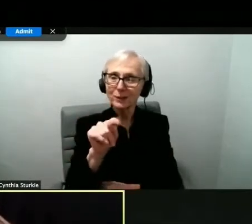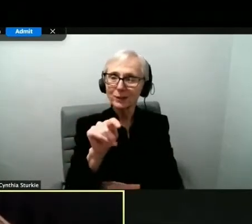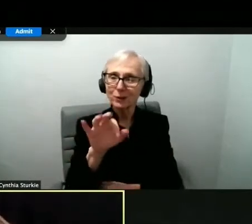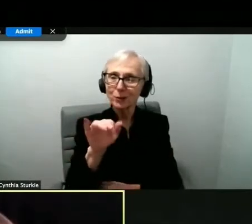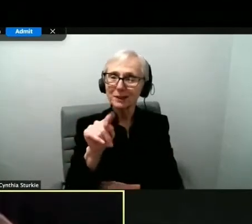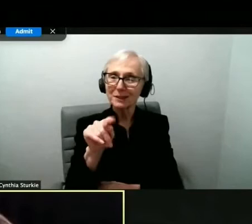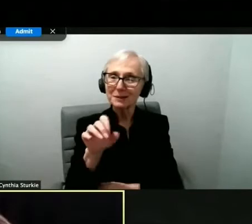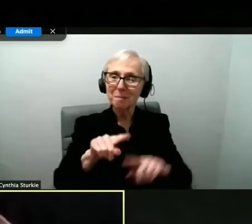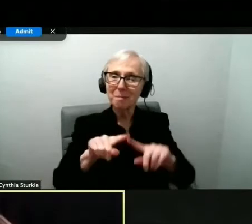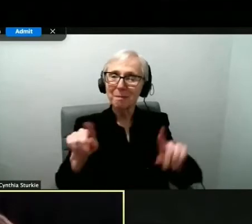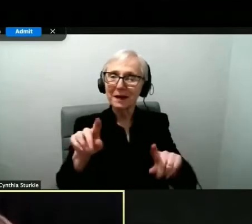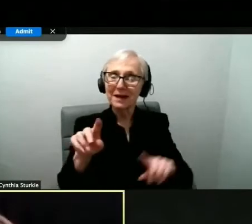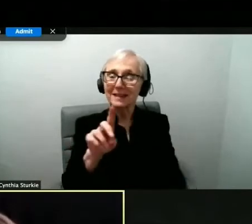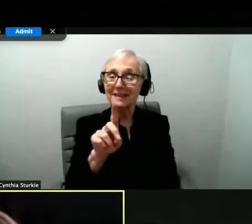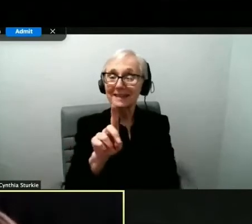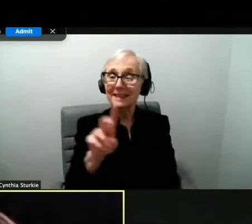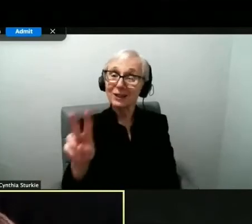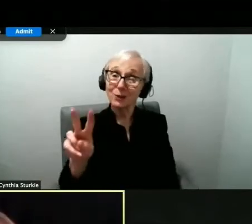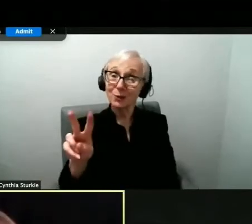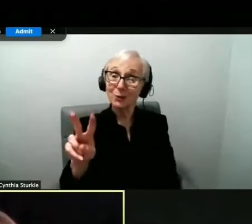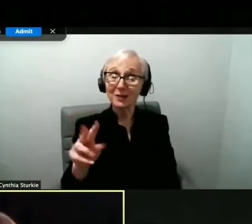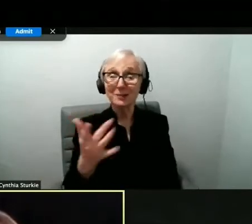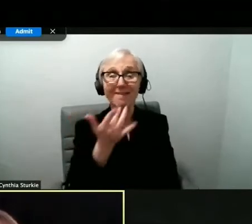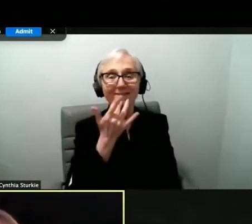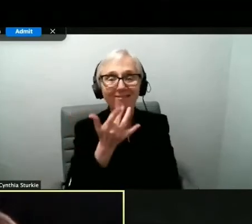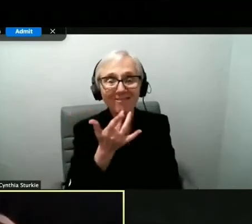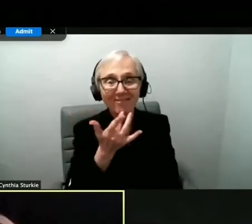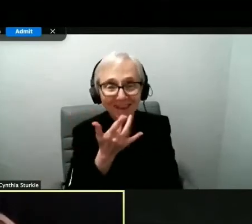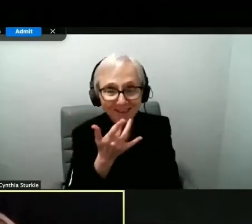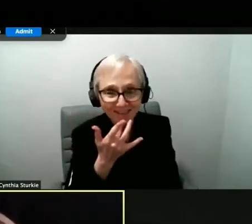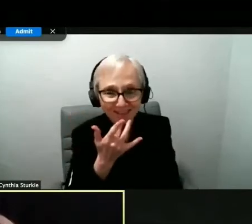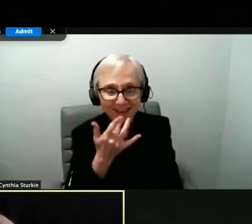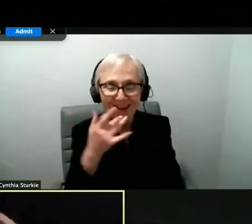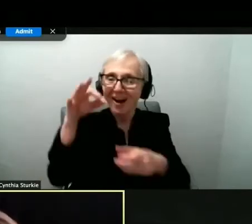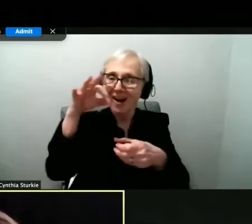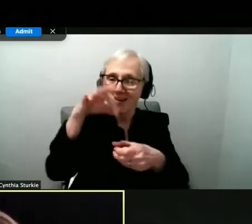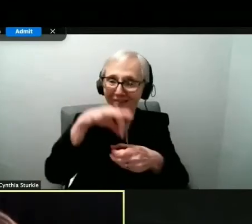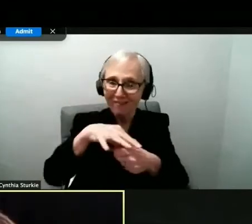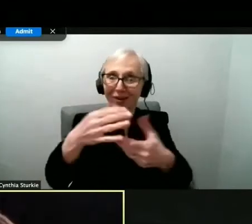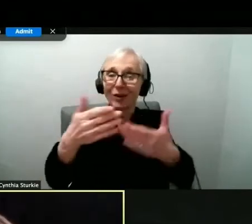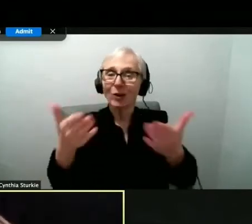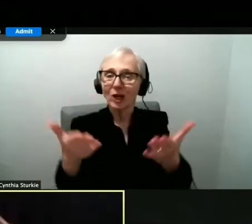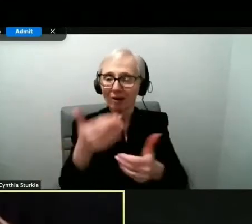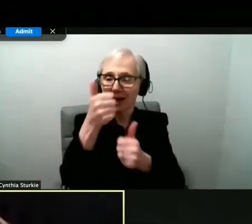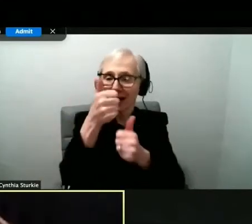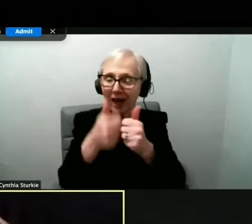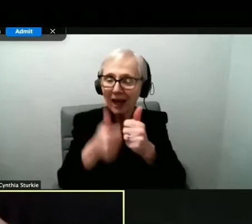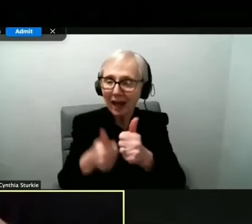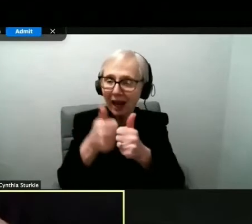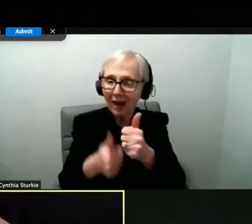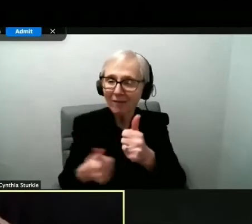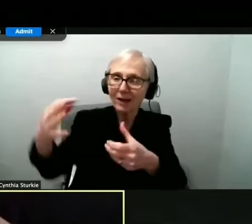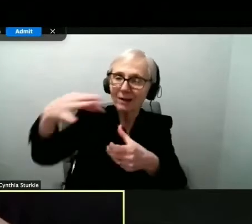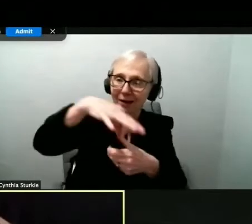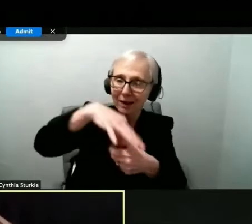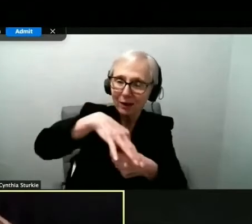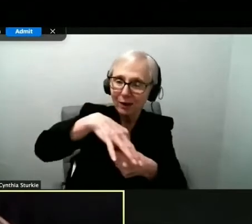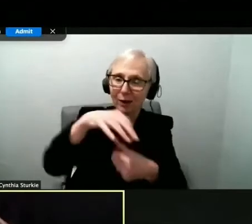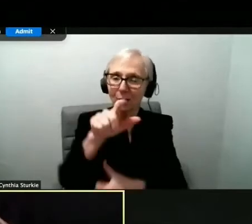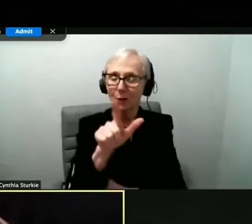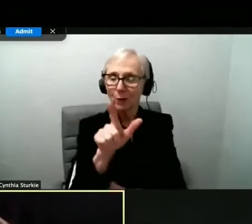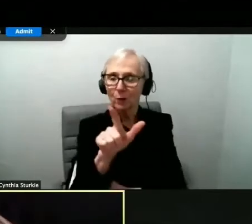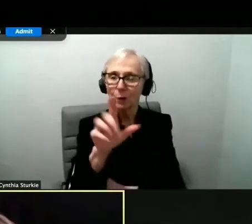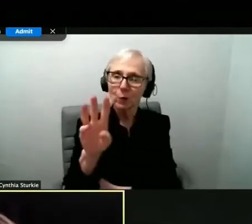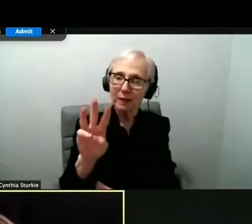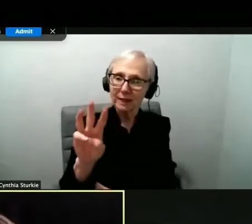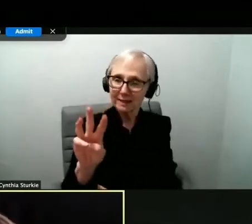favorite. I live here and I vote here in every single election. 26 years ago, my husband and I bought a home in Minkie